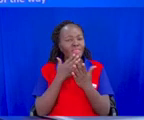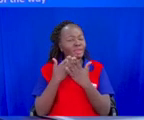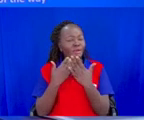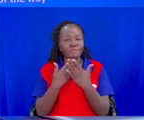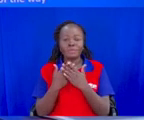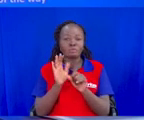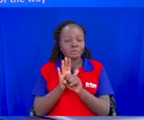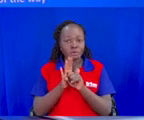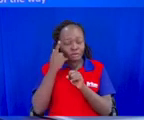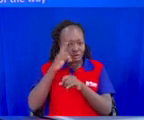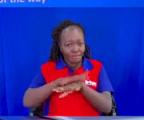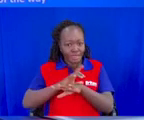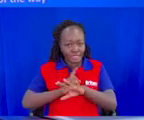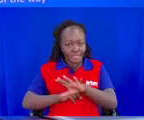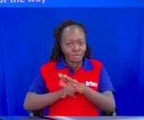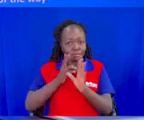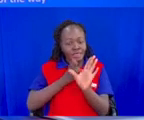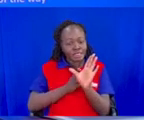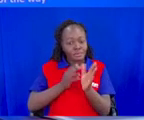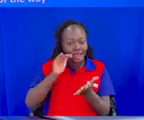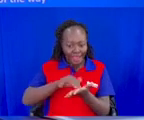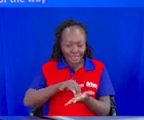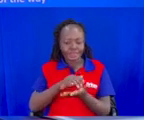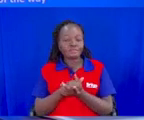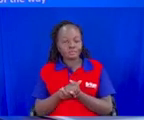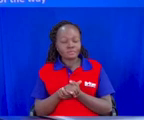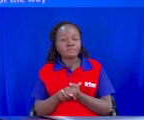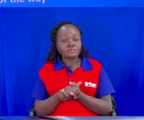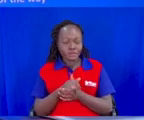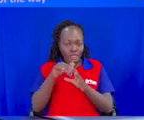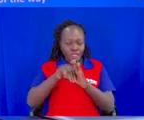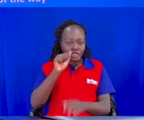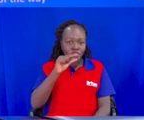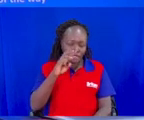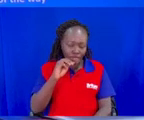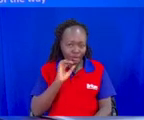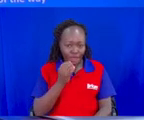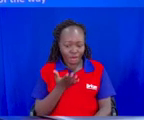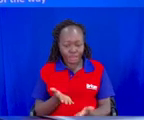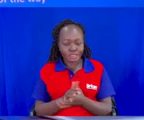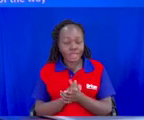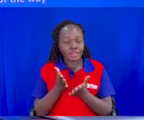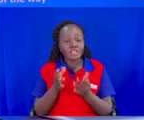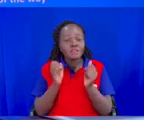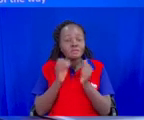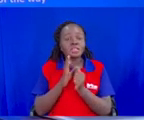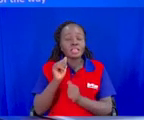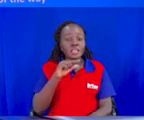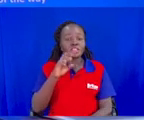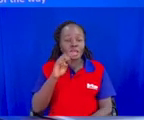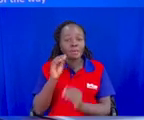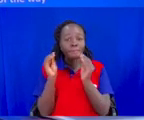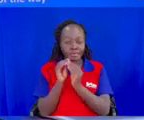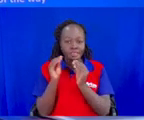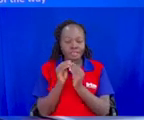for finding the time to participate once again in our annual general meeting. This is our 14th annual general